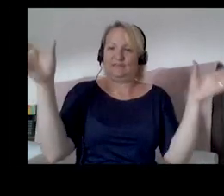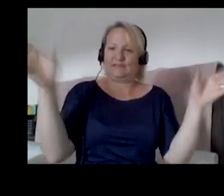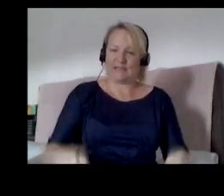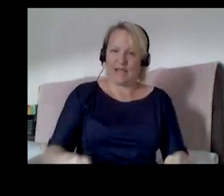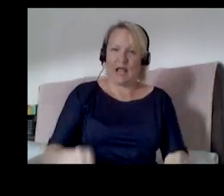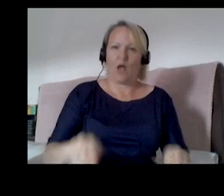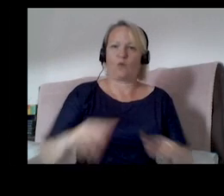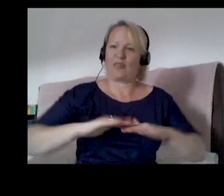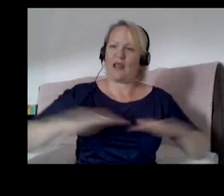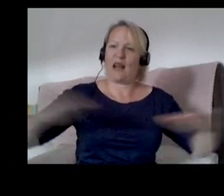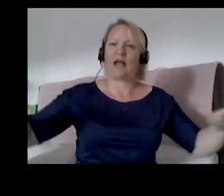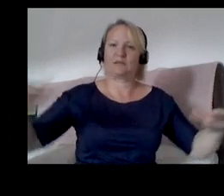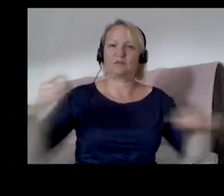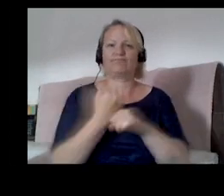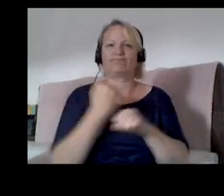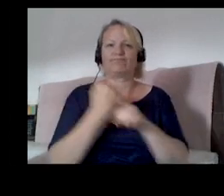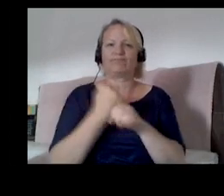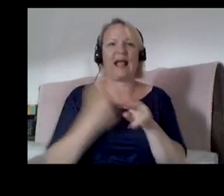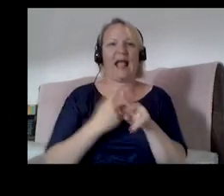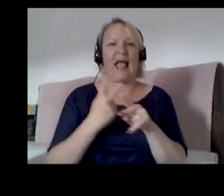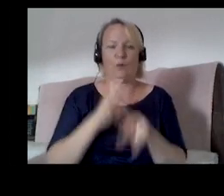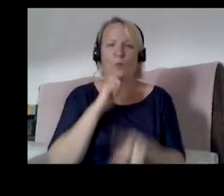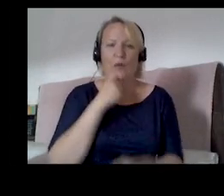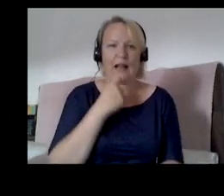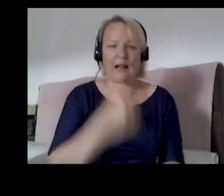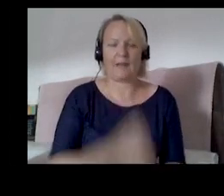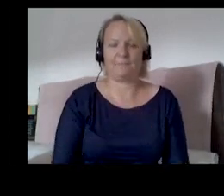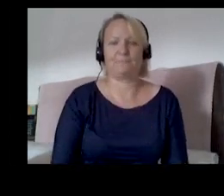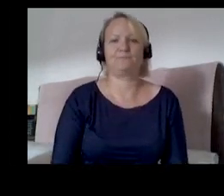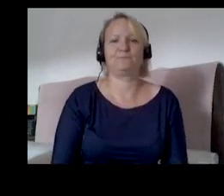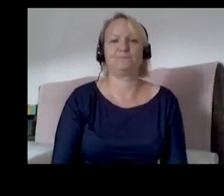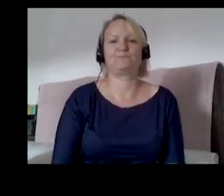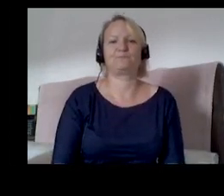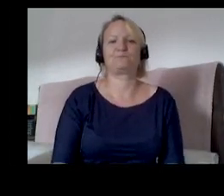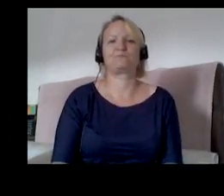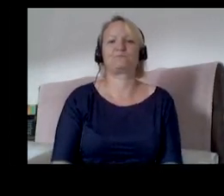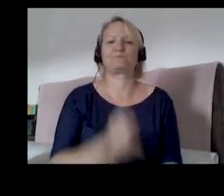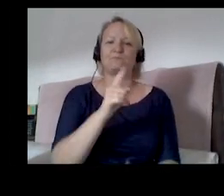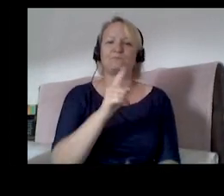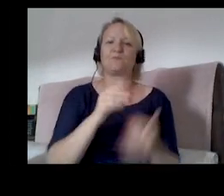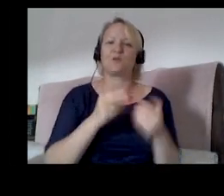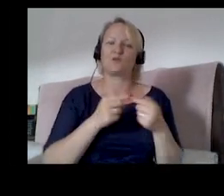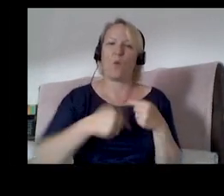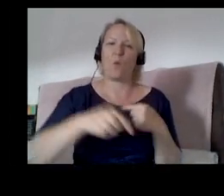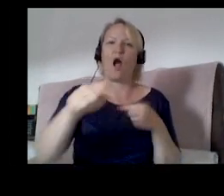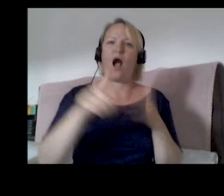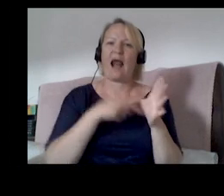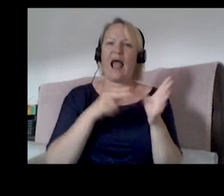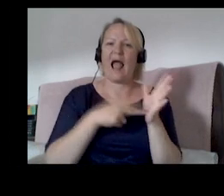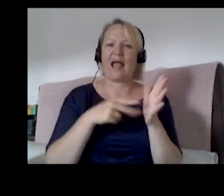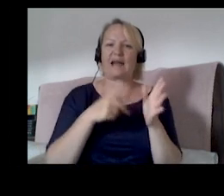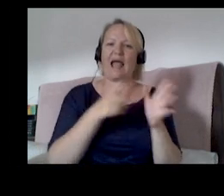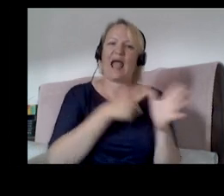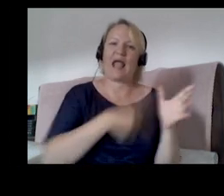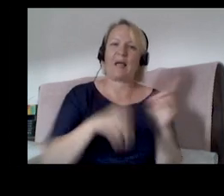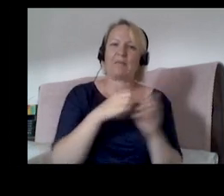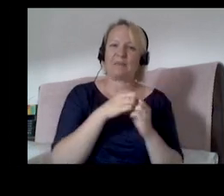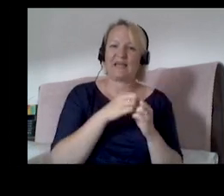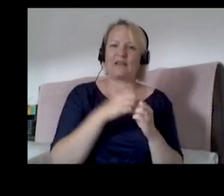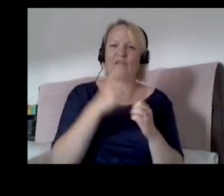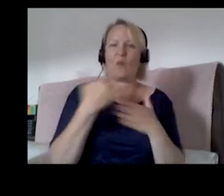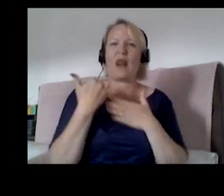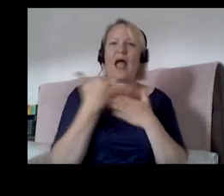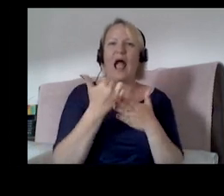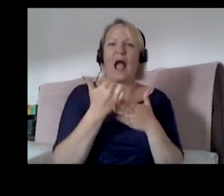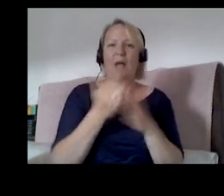taken down, we would remove all temporary assets and the land would be reinstated. Long Lane compounds A